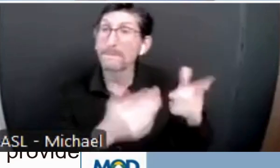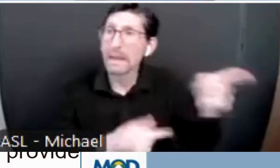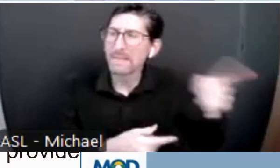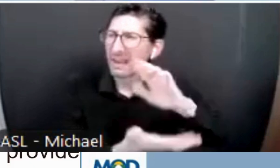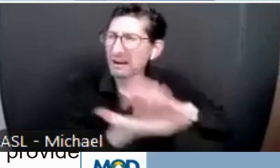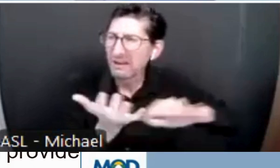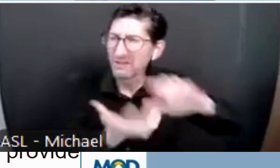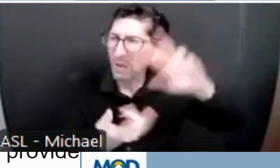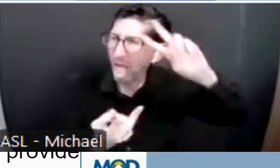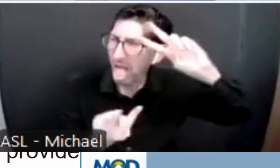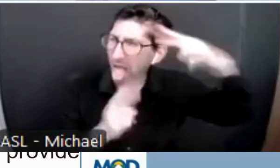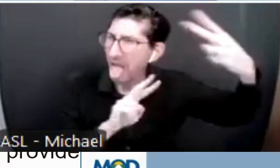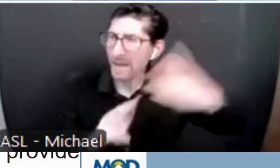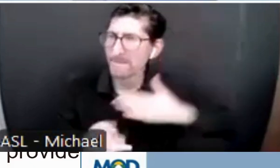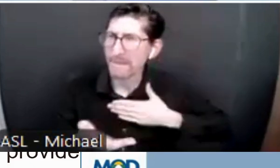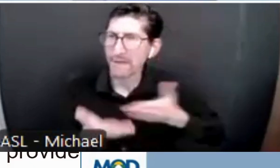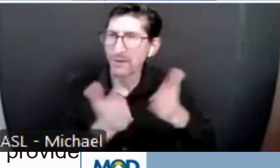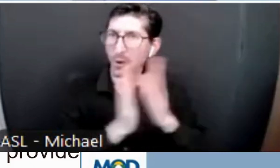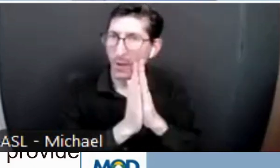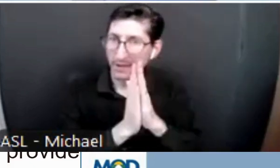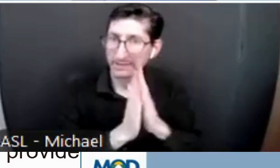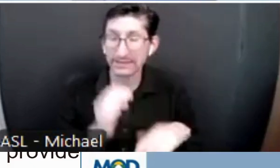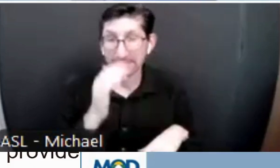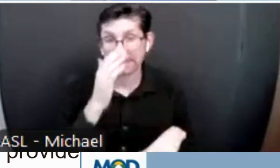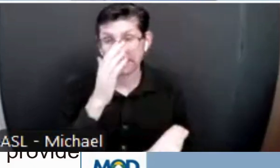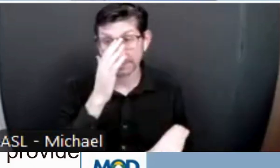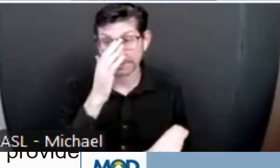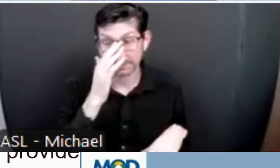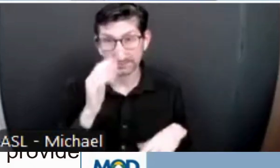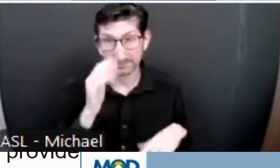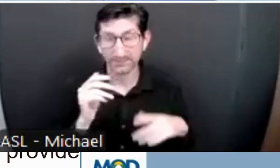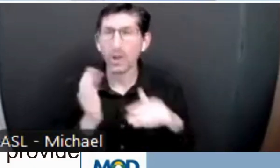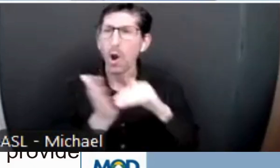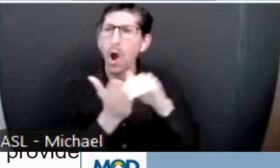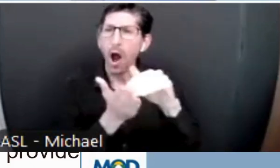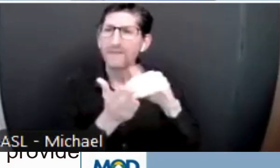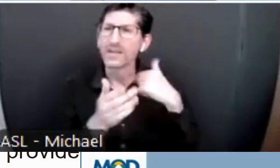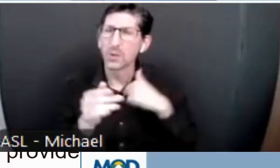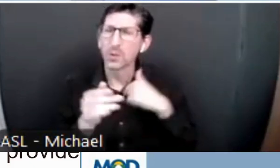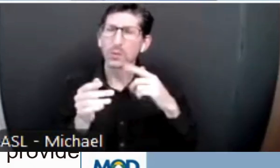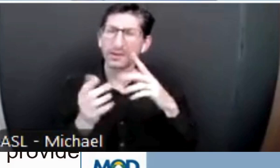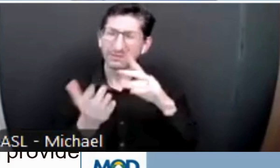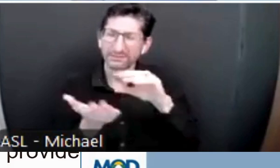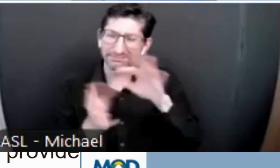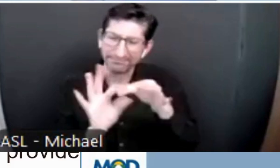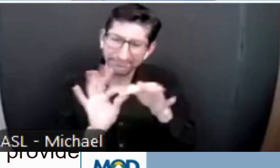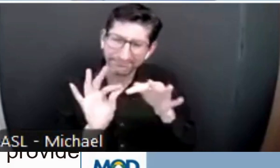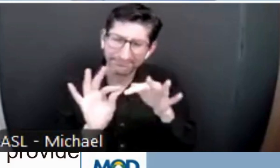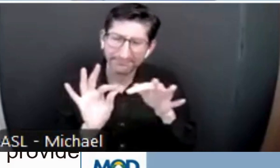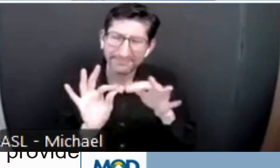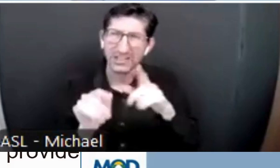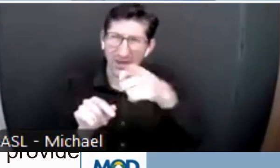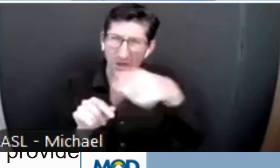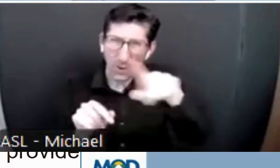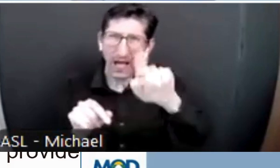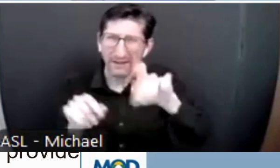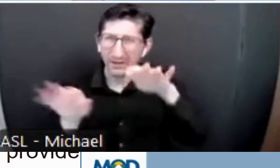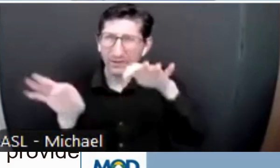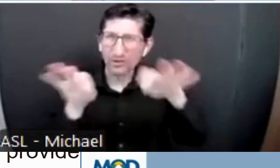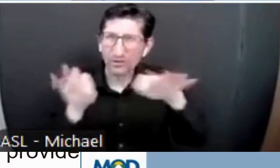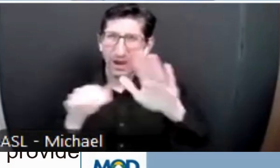for? We've talked a lot about describing limitations. but also, is it clear to